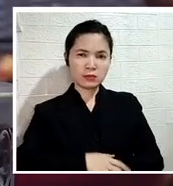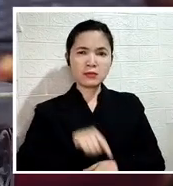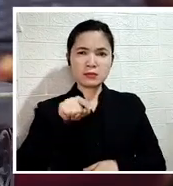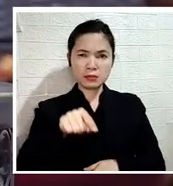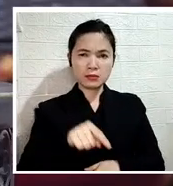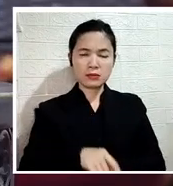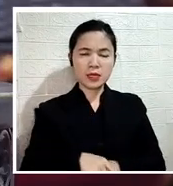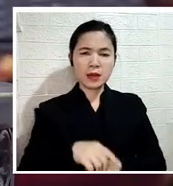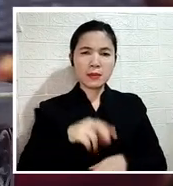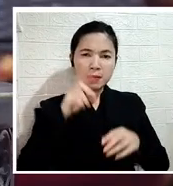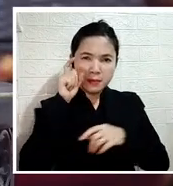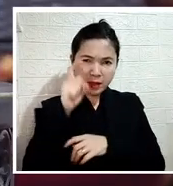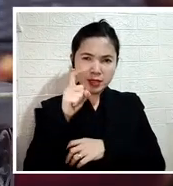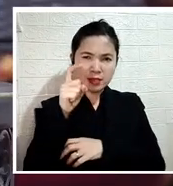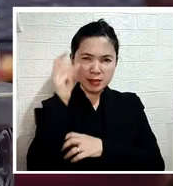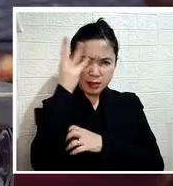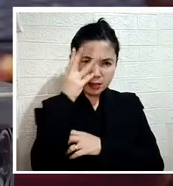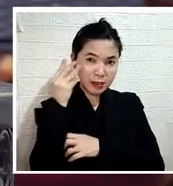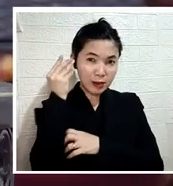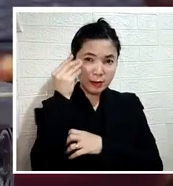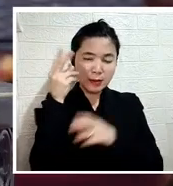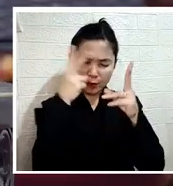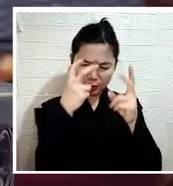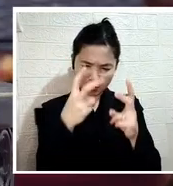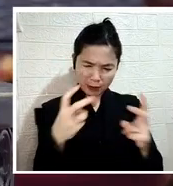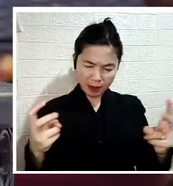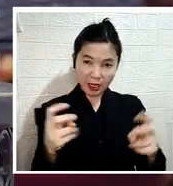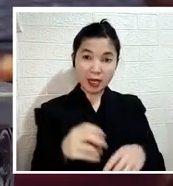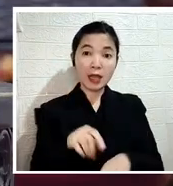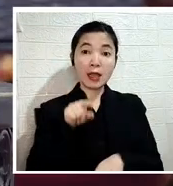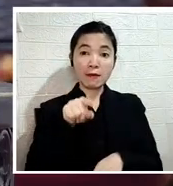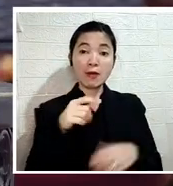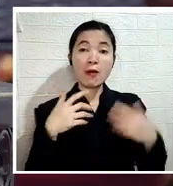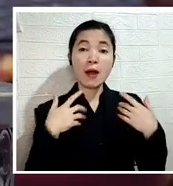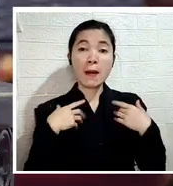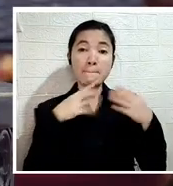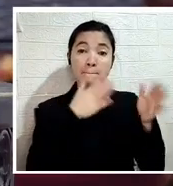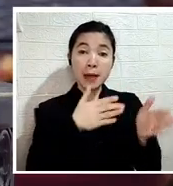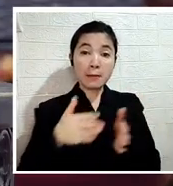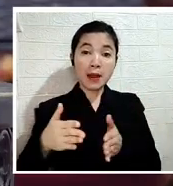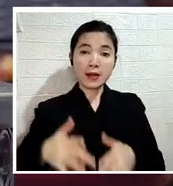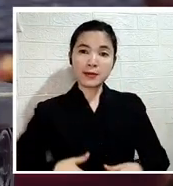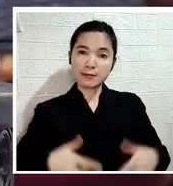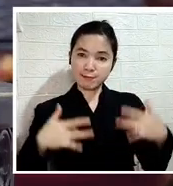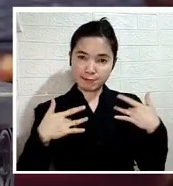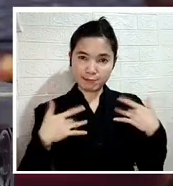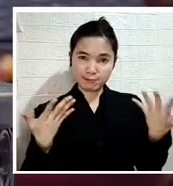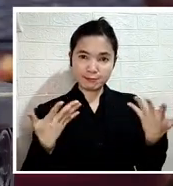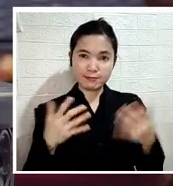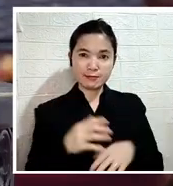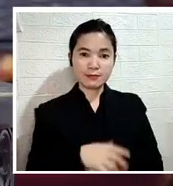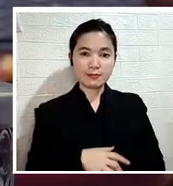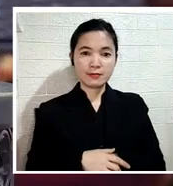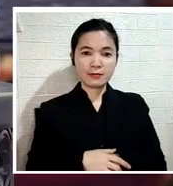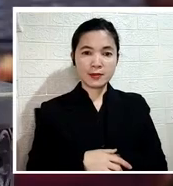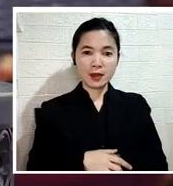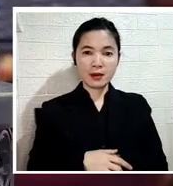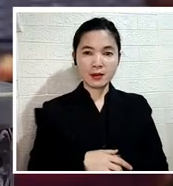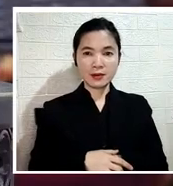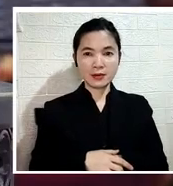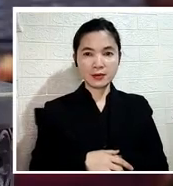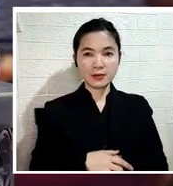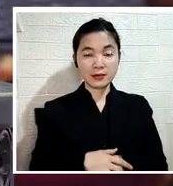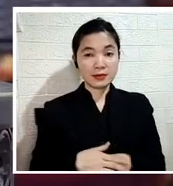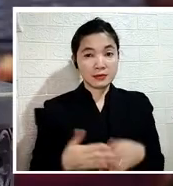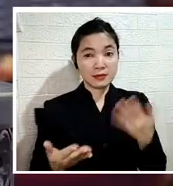lives, let us always reflect. Akong plano sa kinabuhi, ako bang kaubuton sa kinabuhi, nasubay ba sa